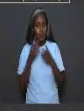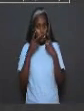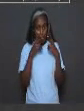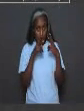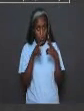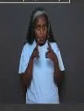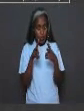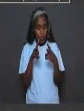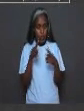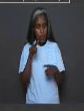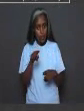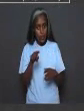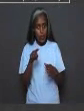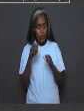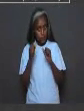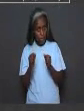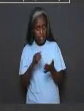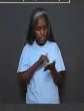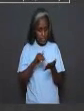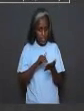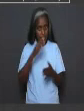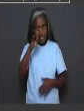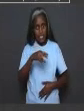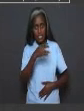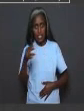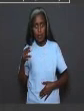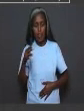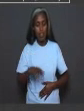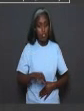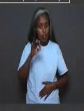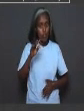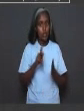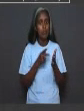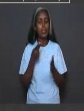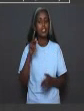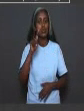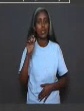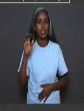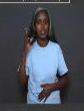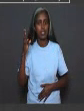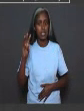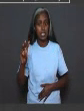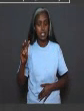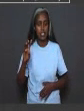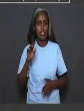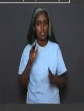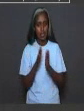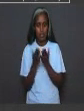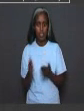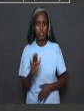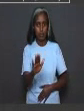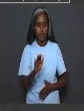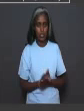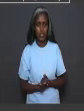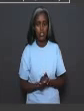review, you can study the table that is found on page 106 of your textbook.